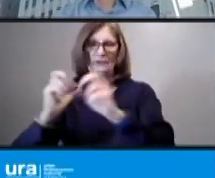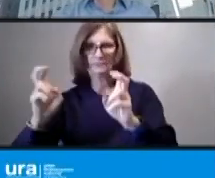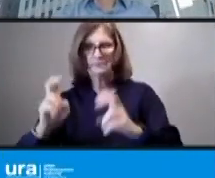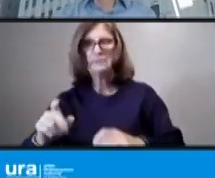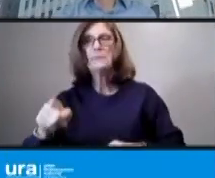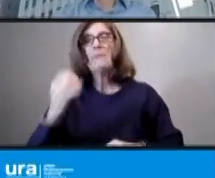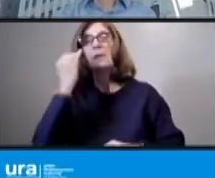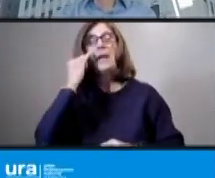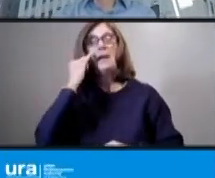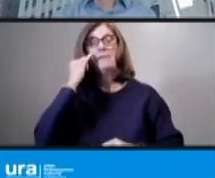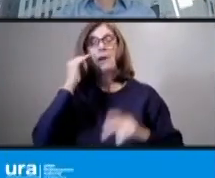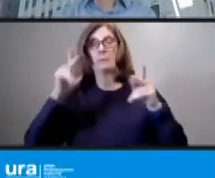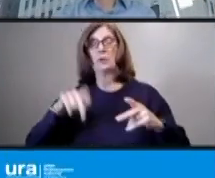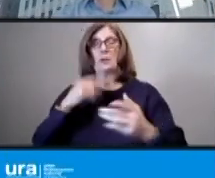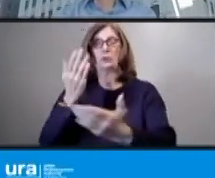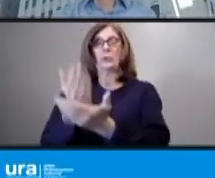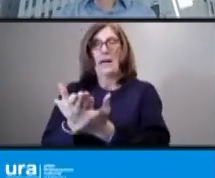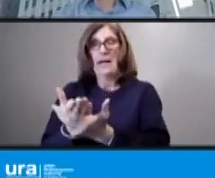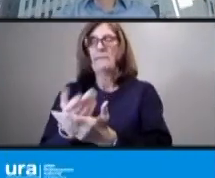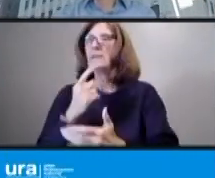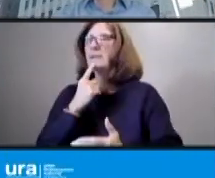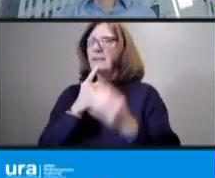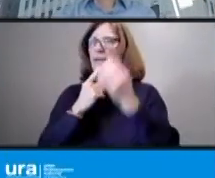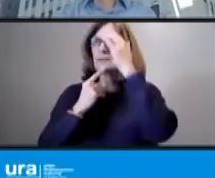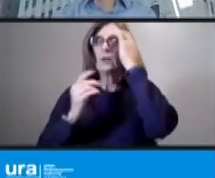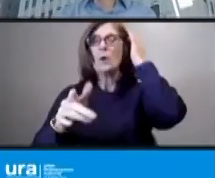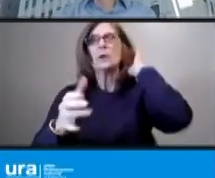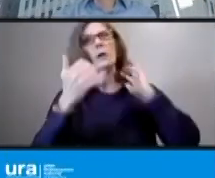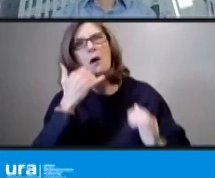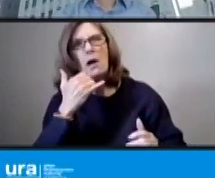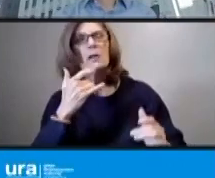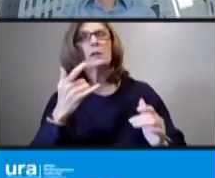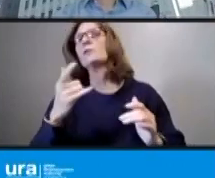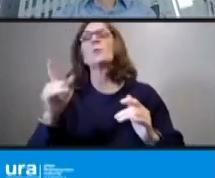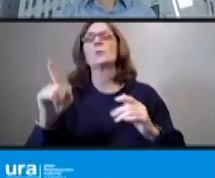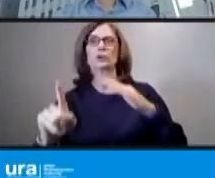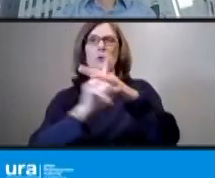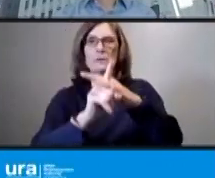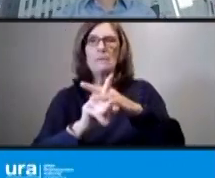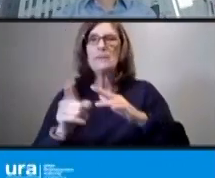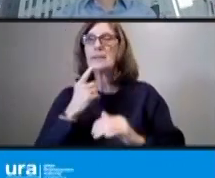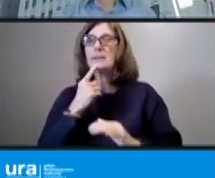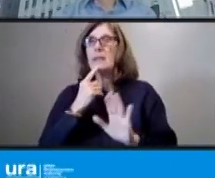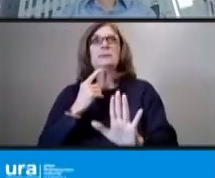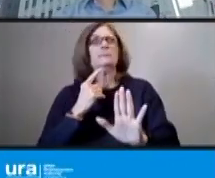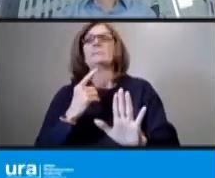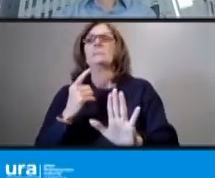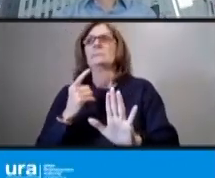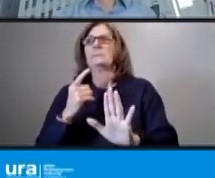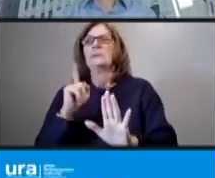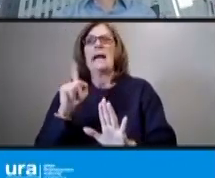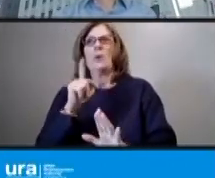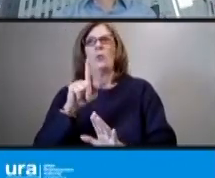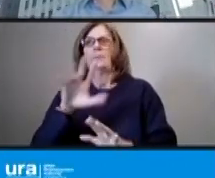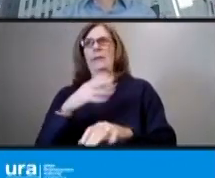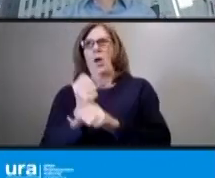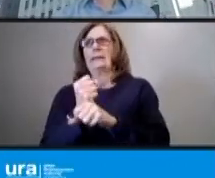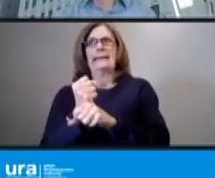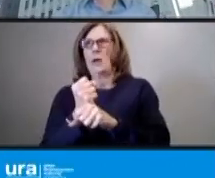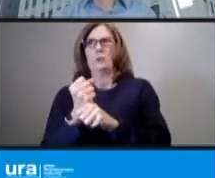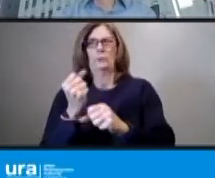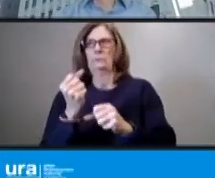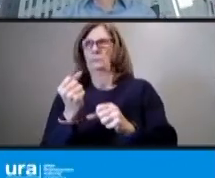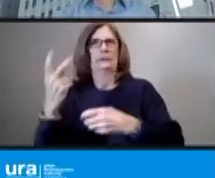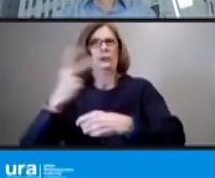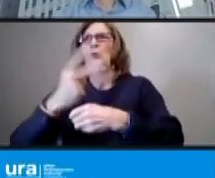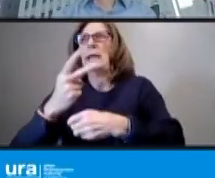into our office and says, or calls us or comes through one of our partners and says that they are facing imminent lockout, so their